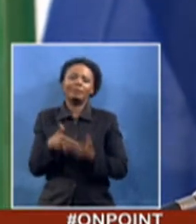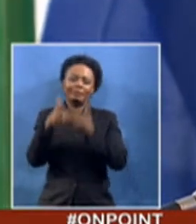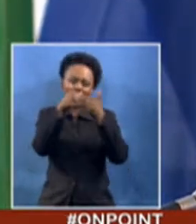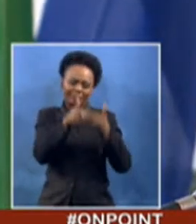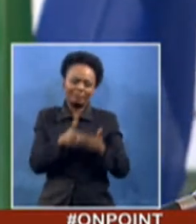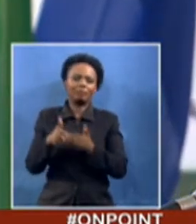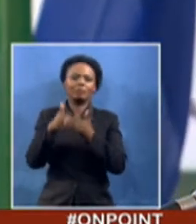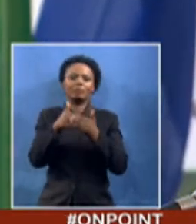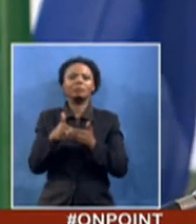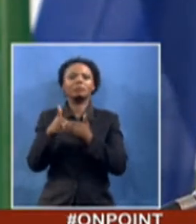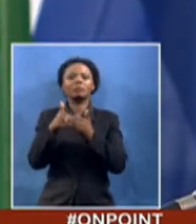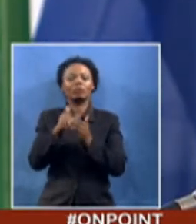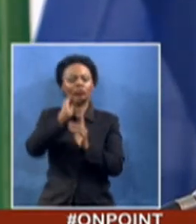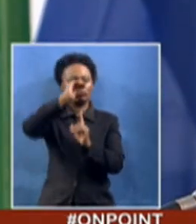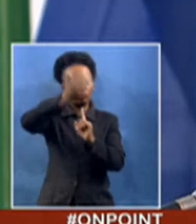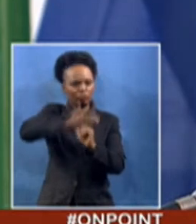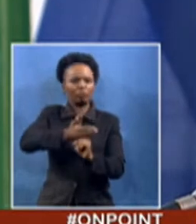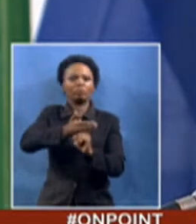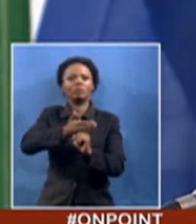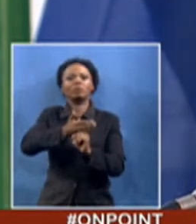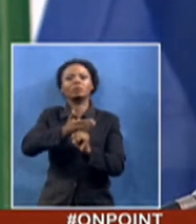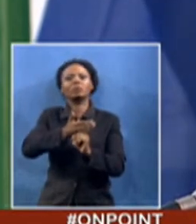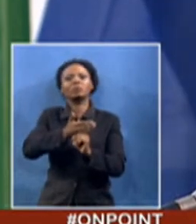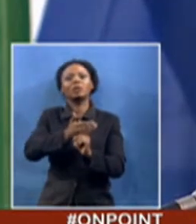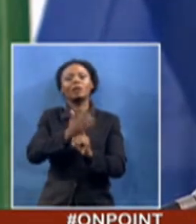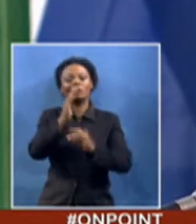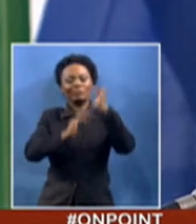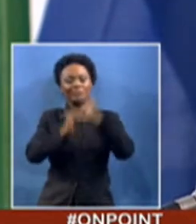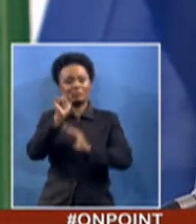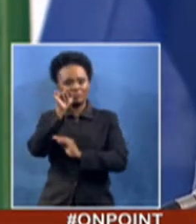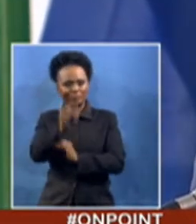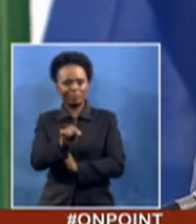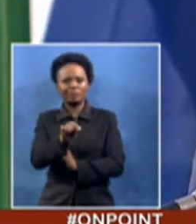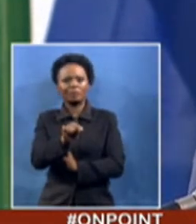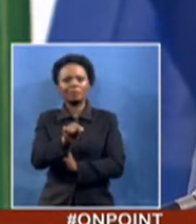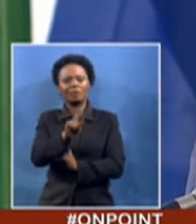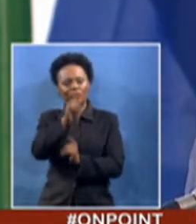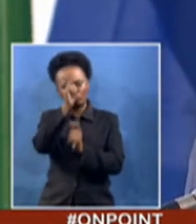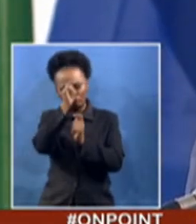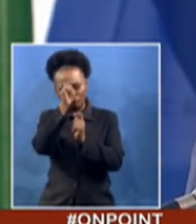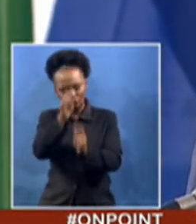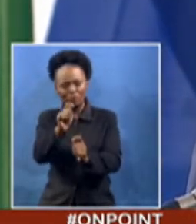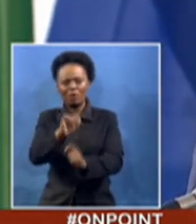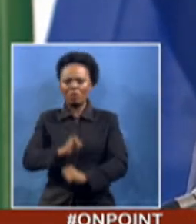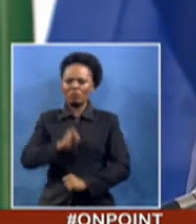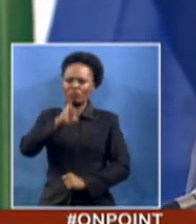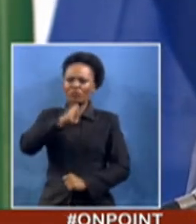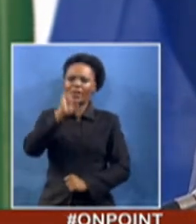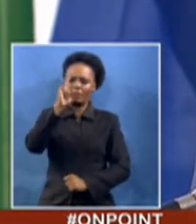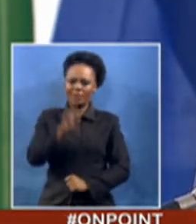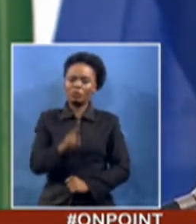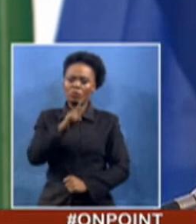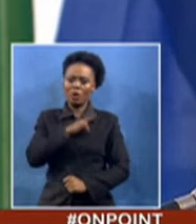is guarded with pride because it means a lot to us.